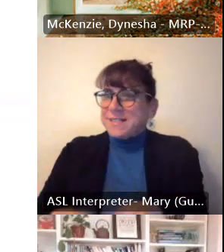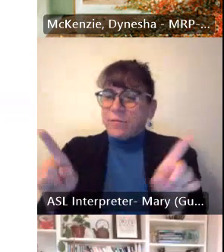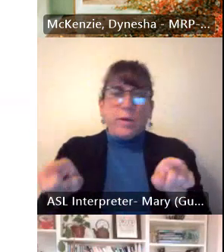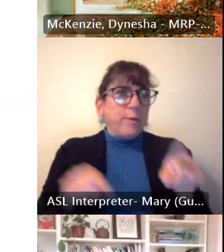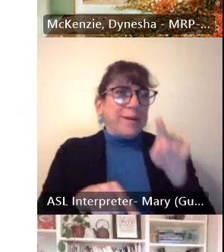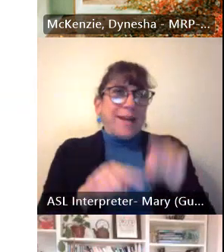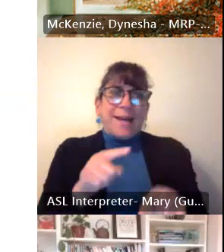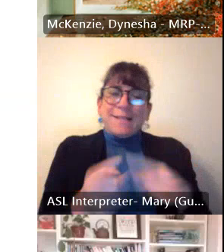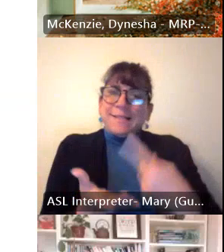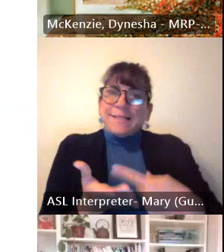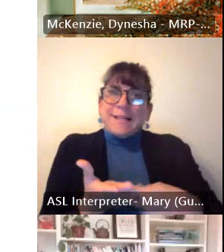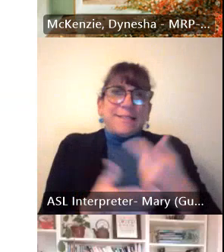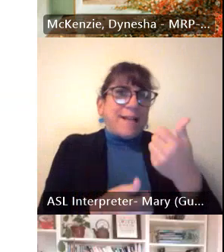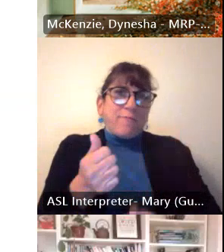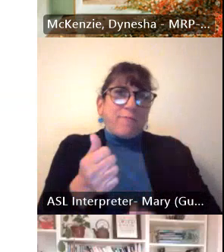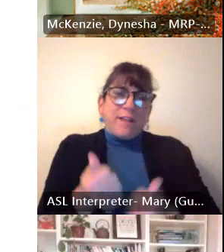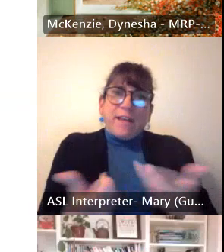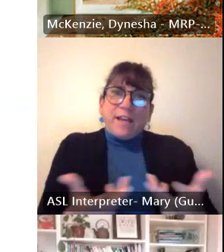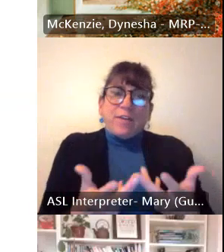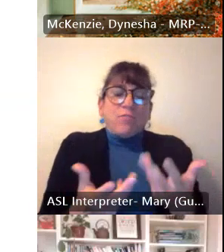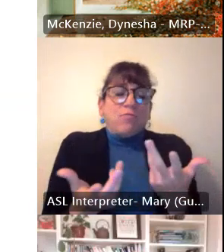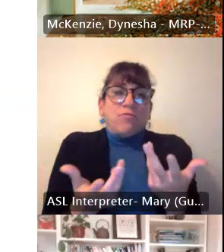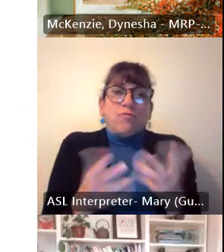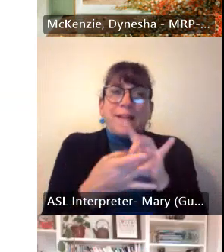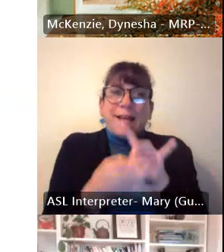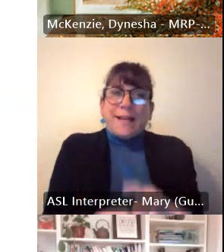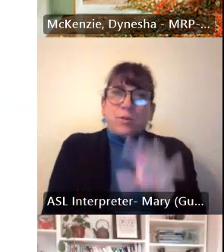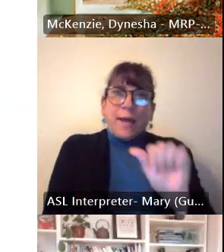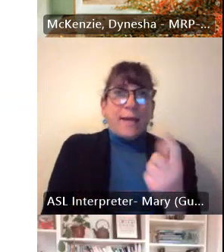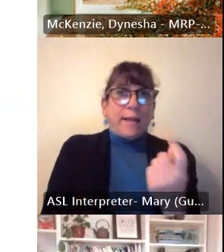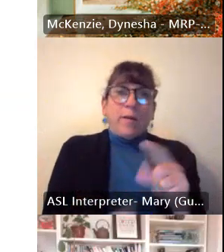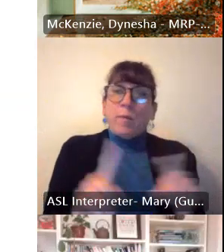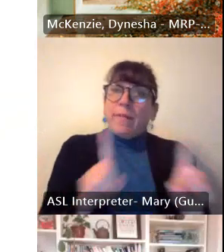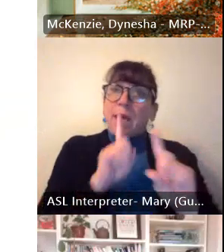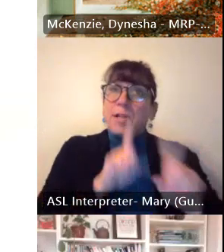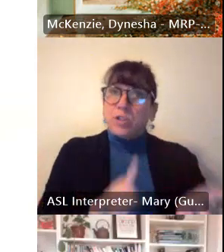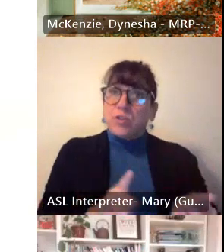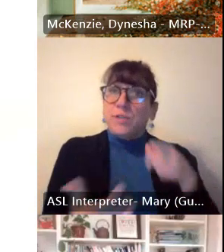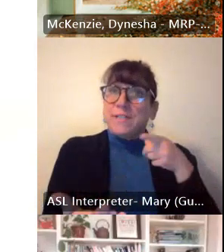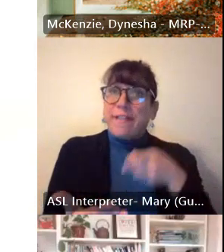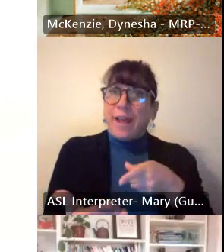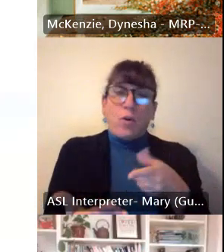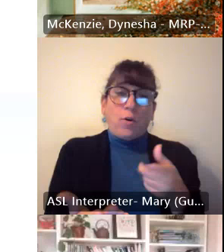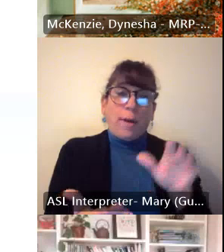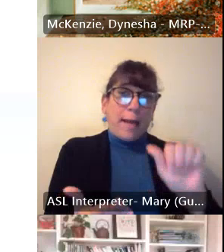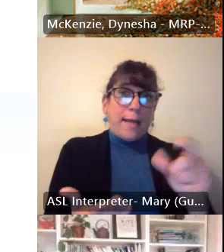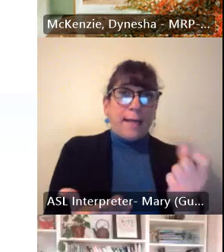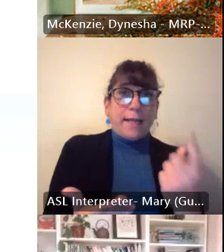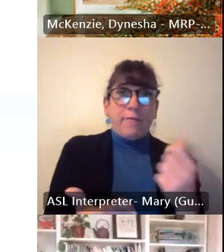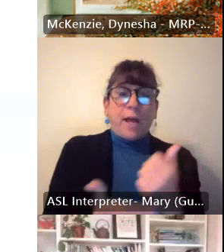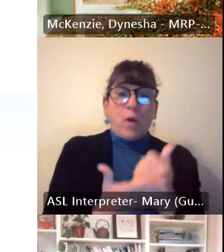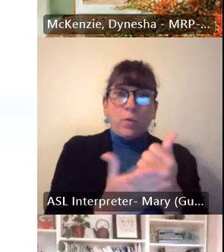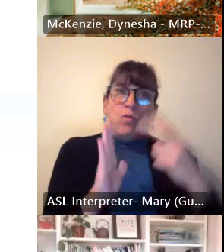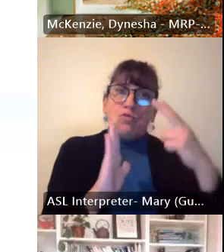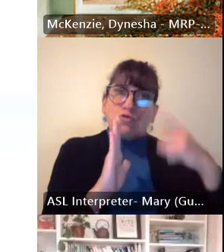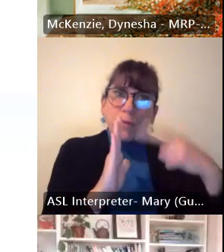but we can tell you the answer to that question is in A11. It'll help you with how to read things, how to do things, and being familiar with